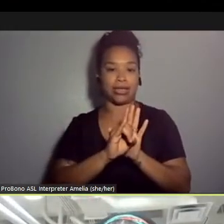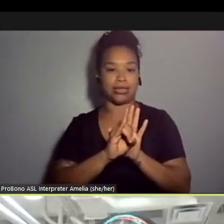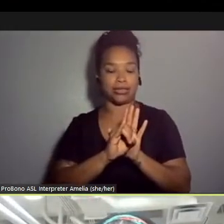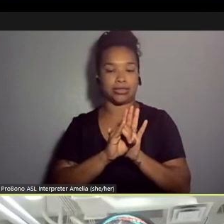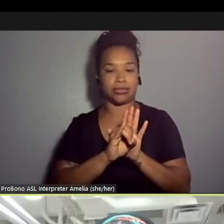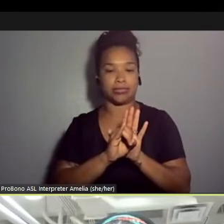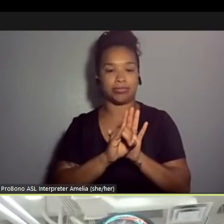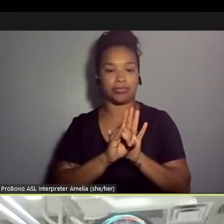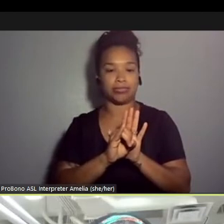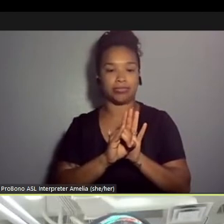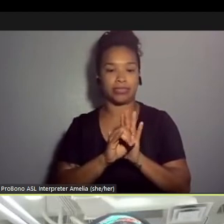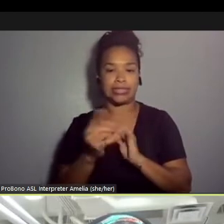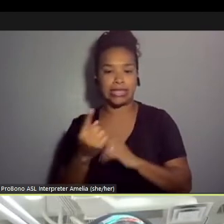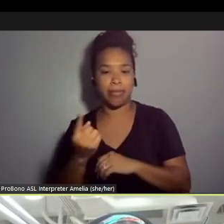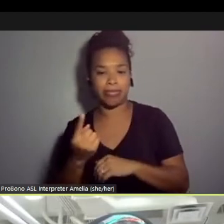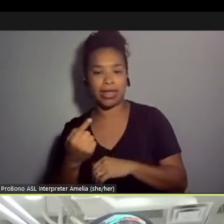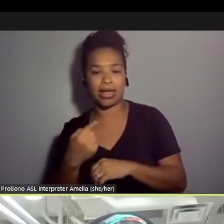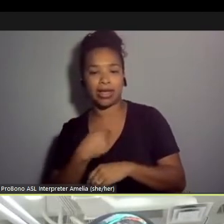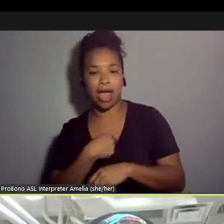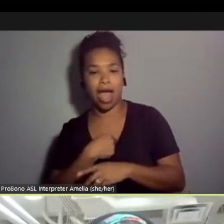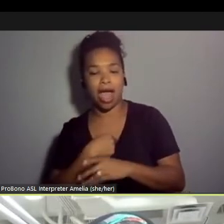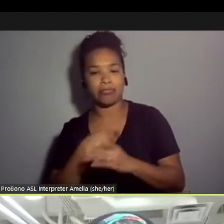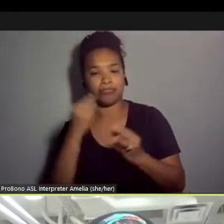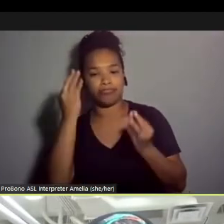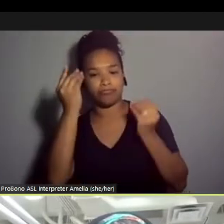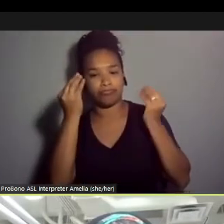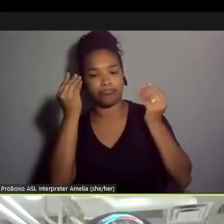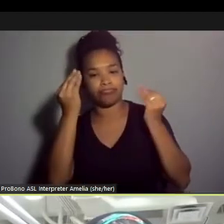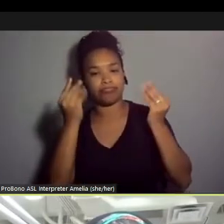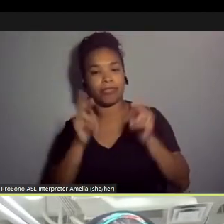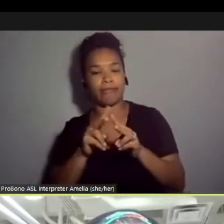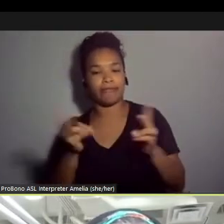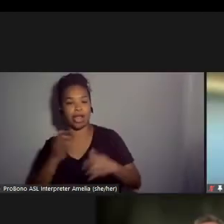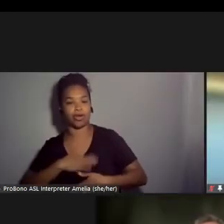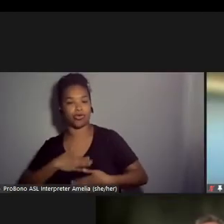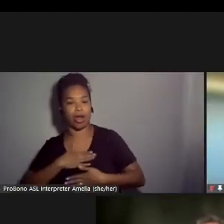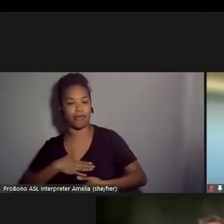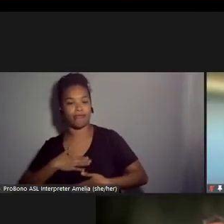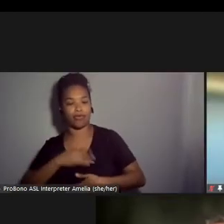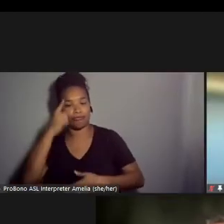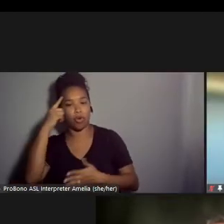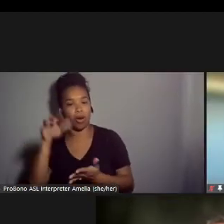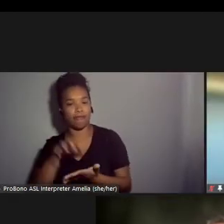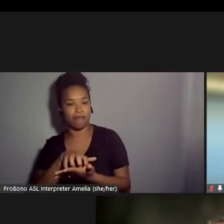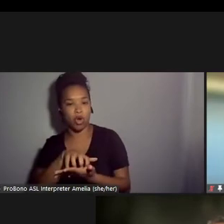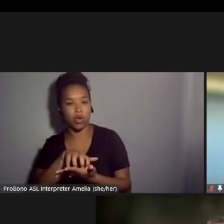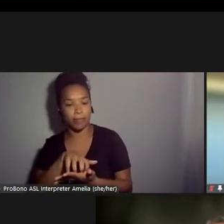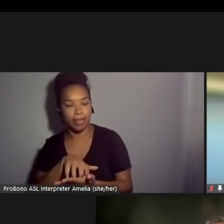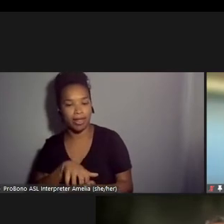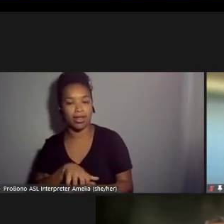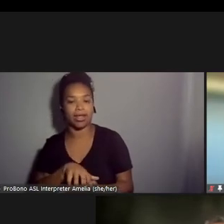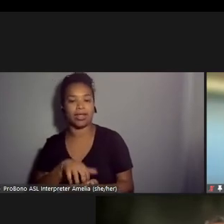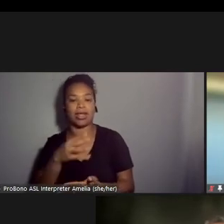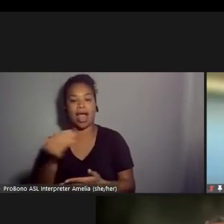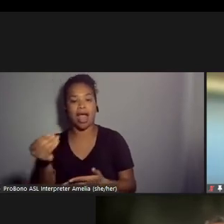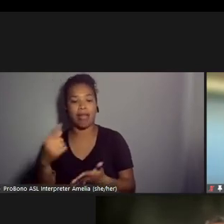is something that I'm sitting with. So I'm very grateful for the vulnerability and the